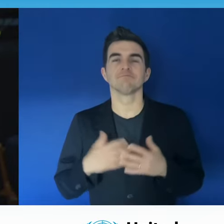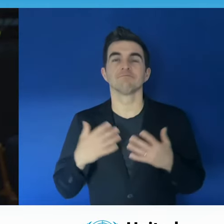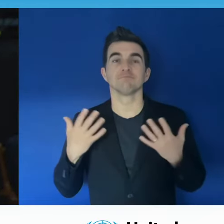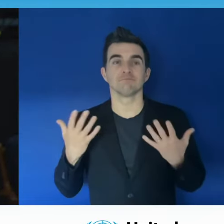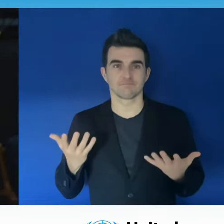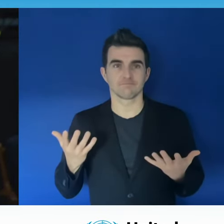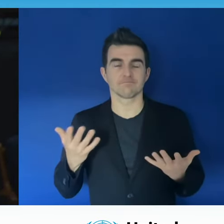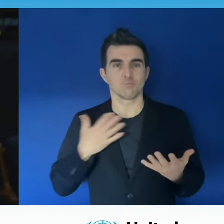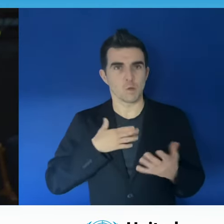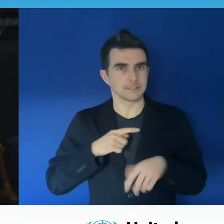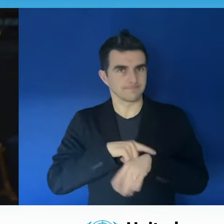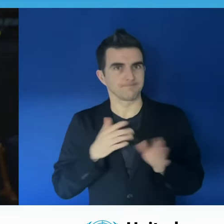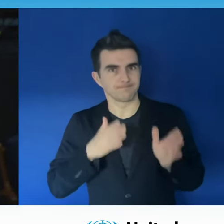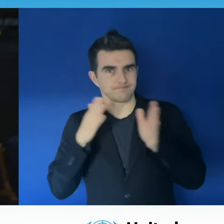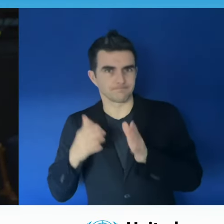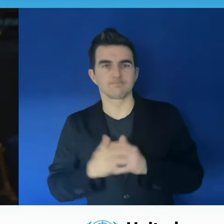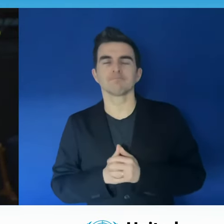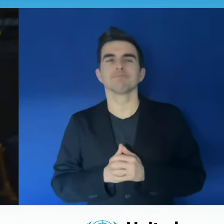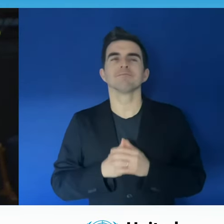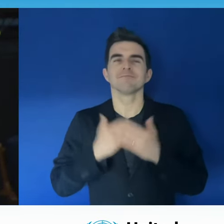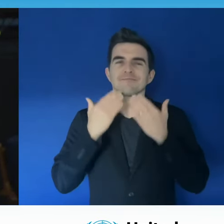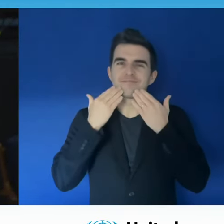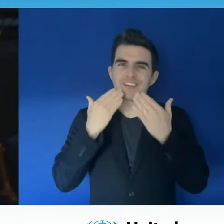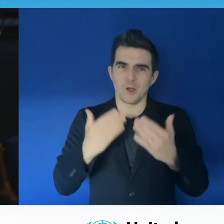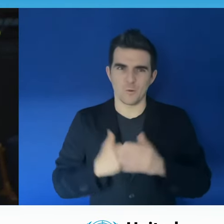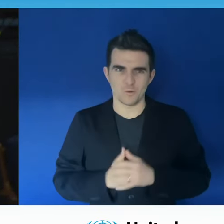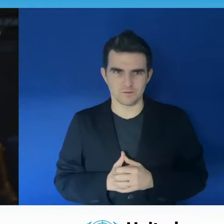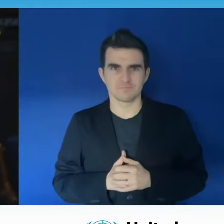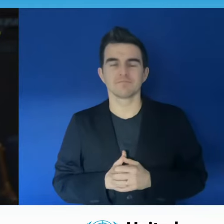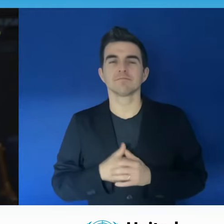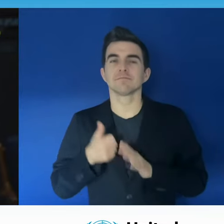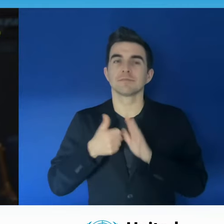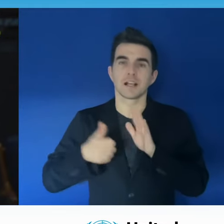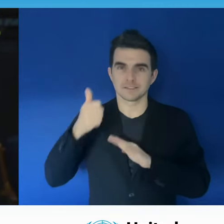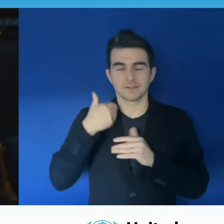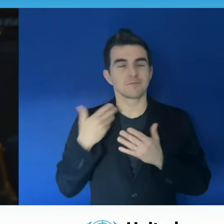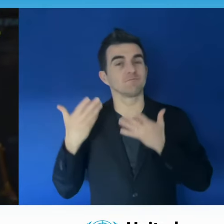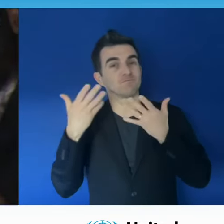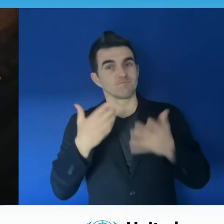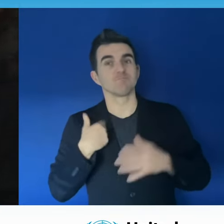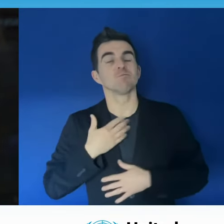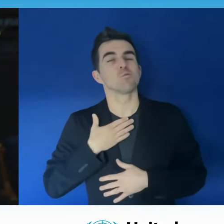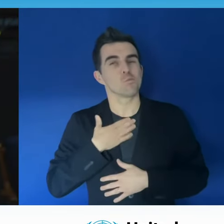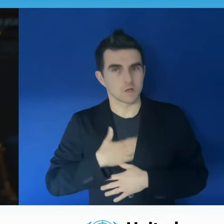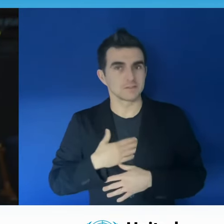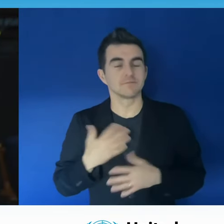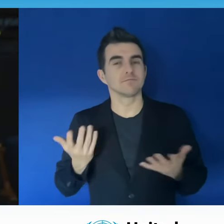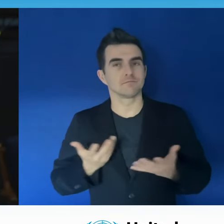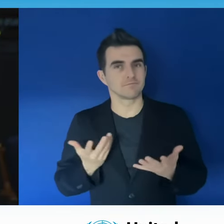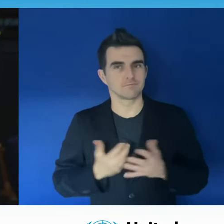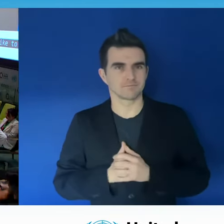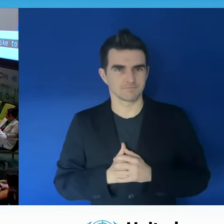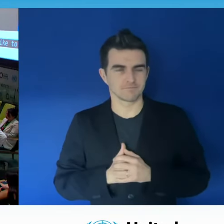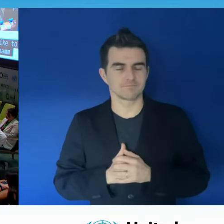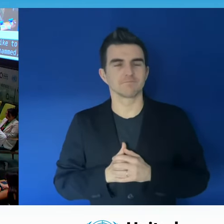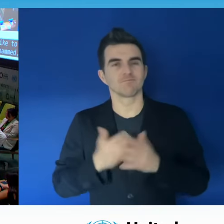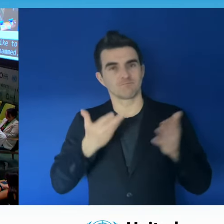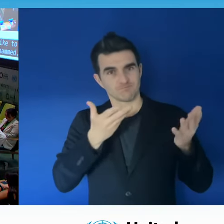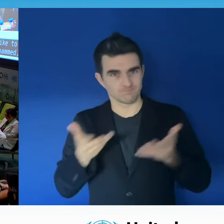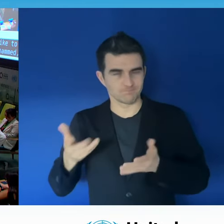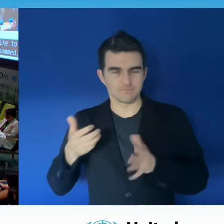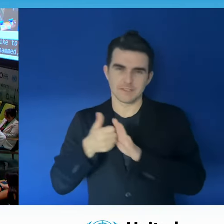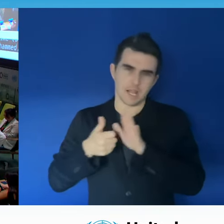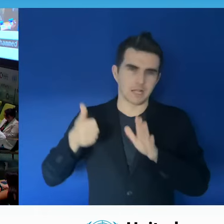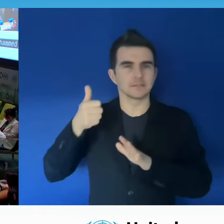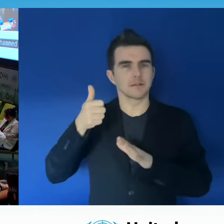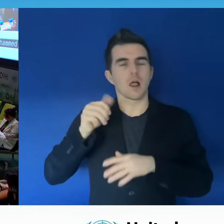like to invite His Excellency Mohamed Orman Bangura, Minister of Youth Affairs from Sierra Leone again.